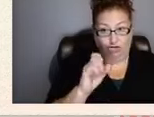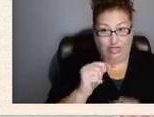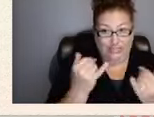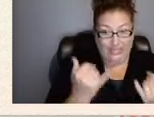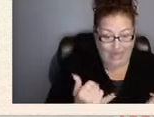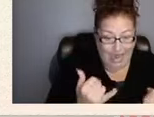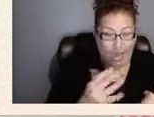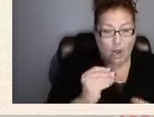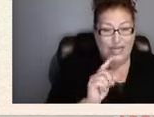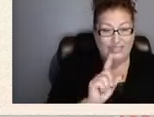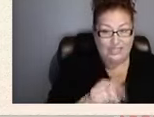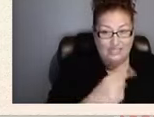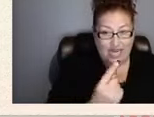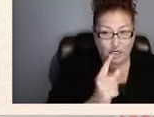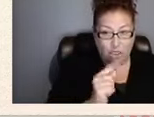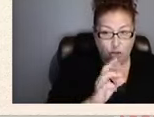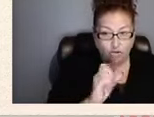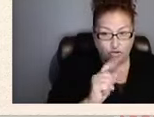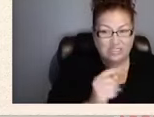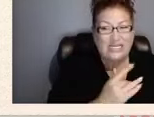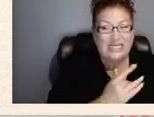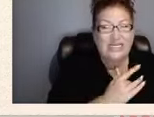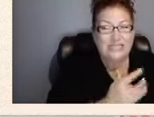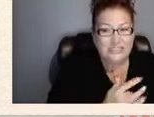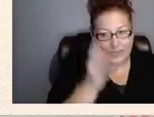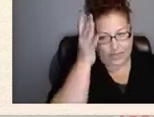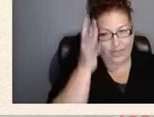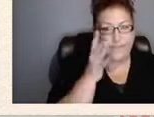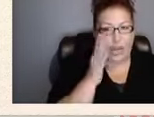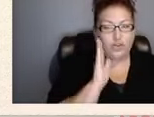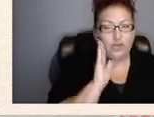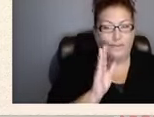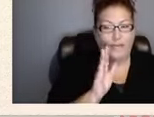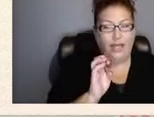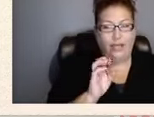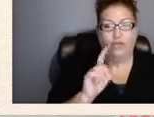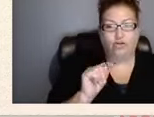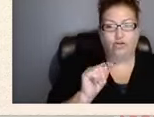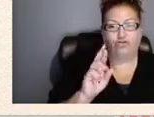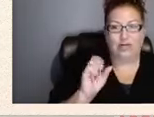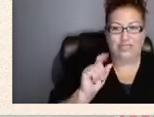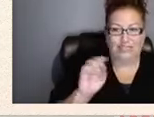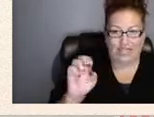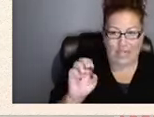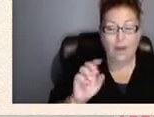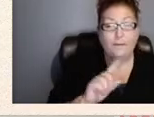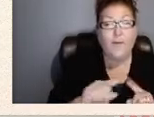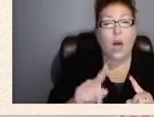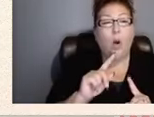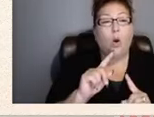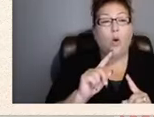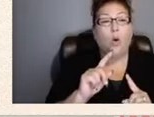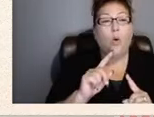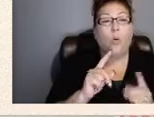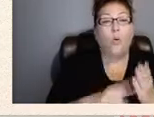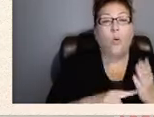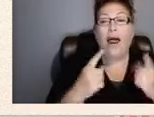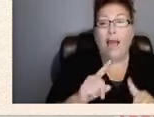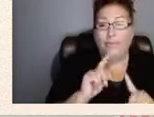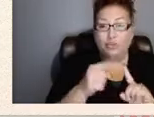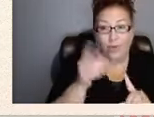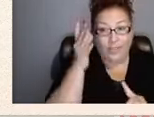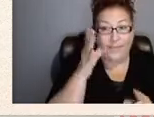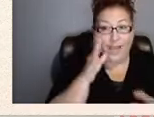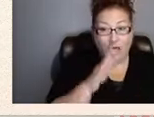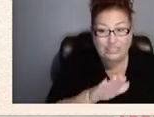trust, typically the parents are going to be the trustees. But what happens when the parents are deceased? And that's